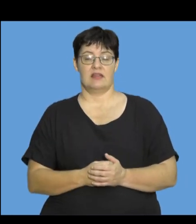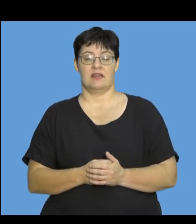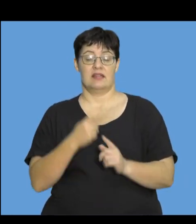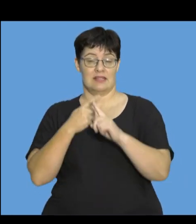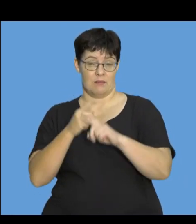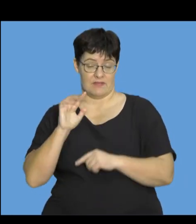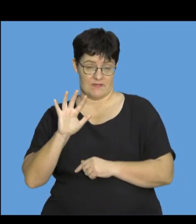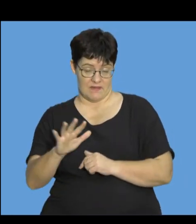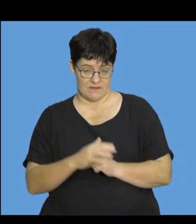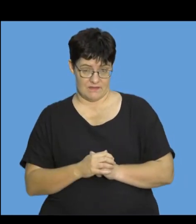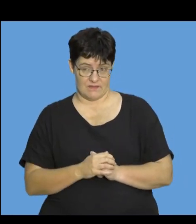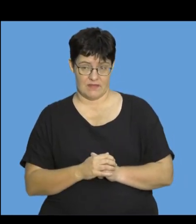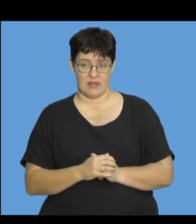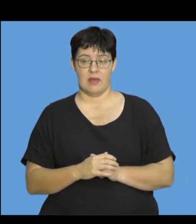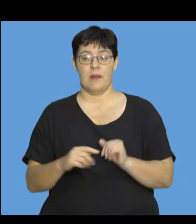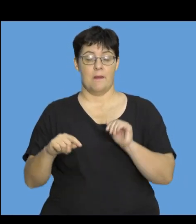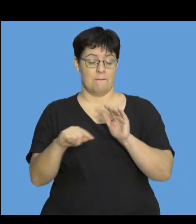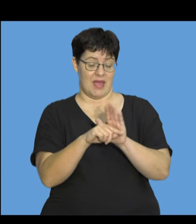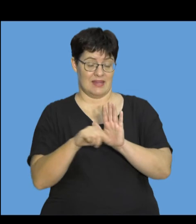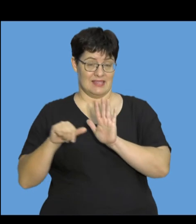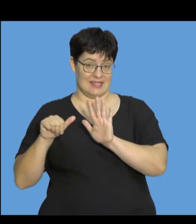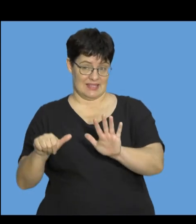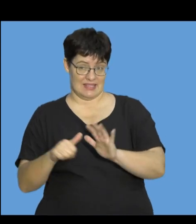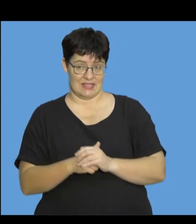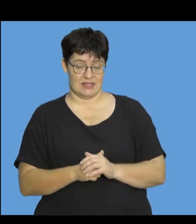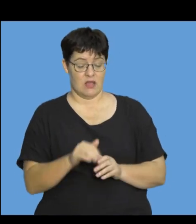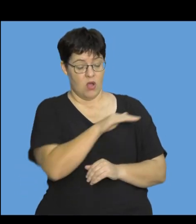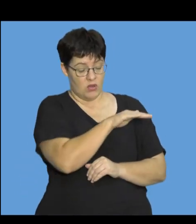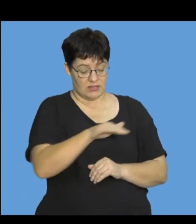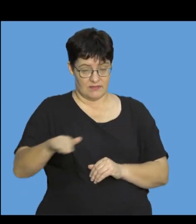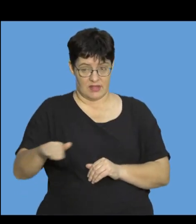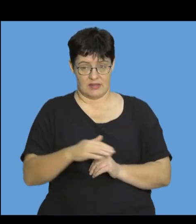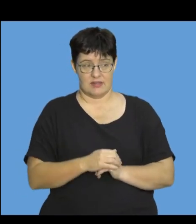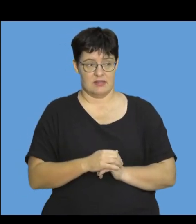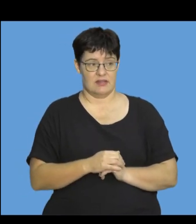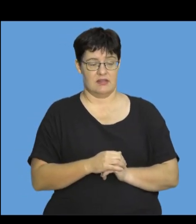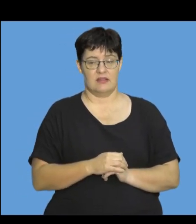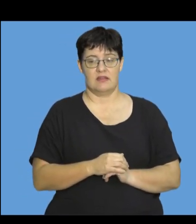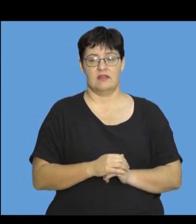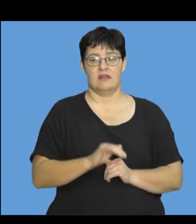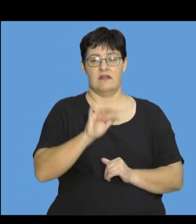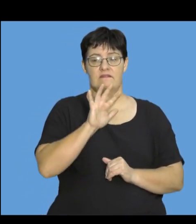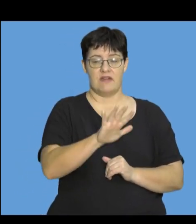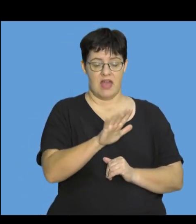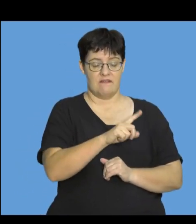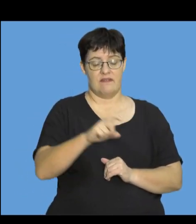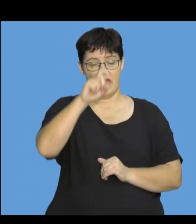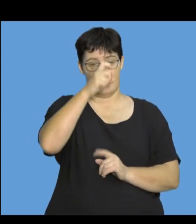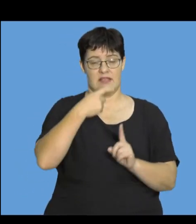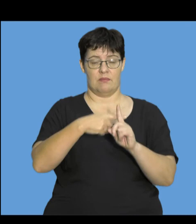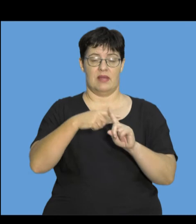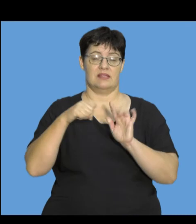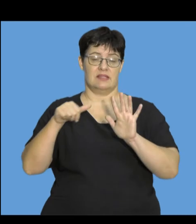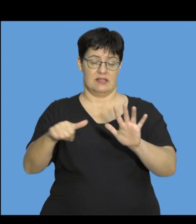x times 5, right? And then minus the 6 there, all divided by 5